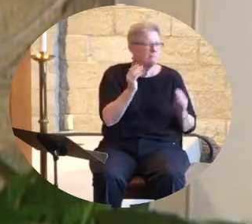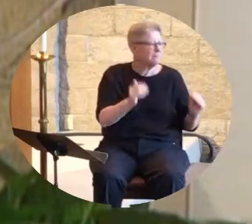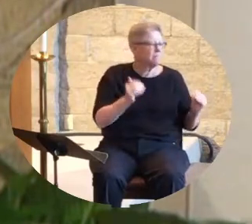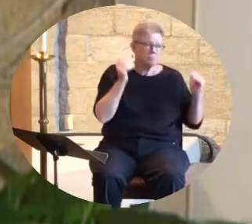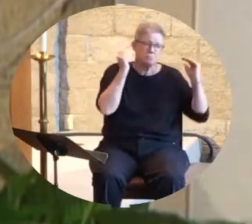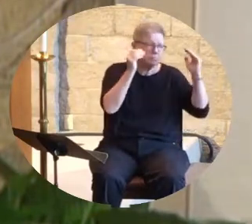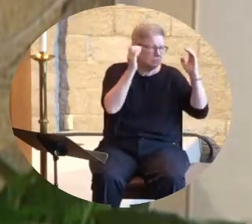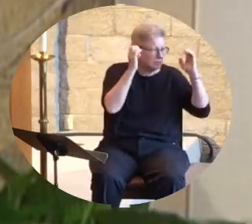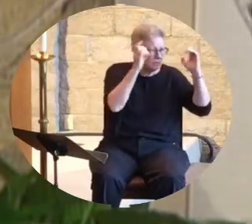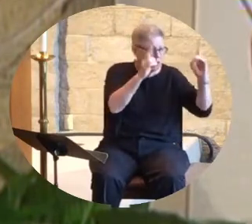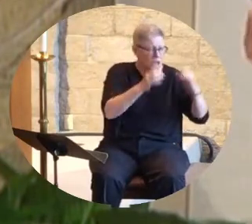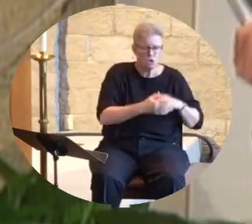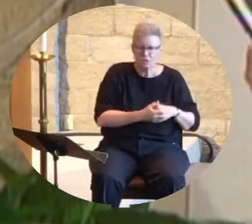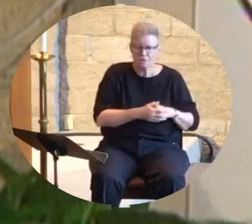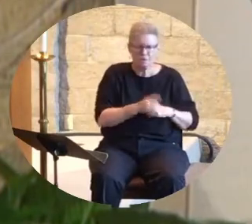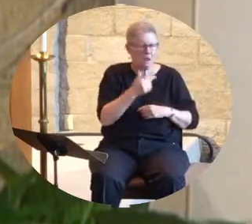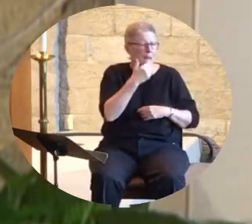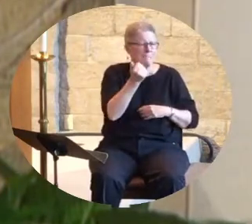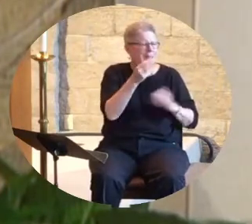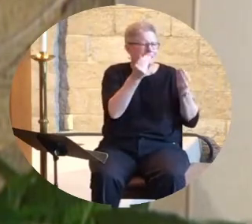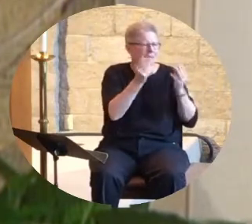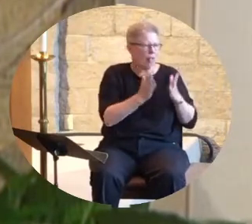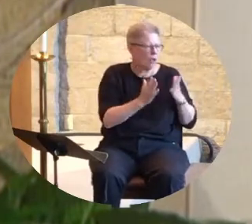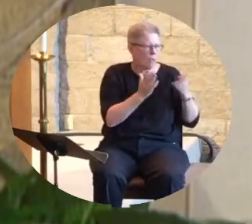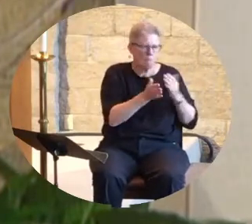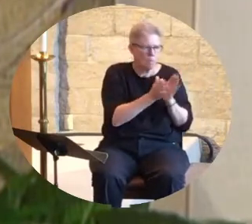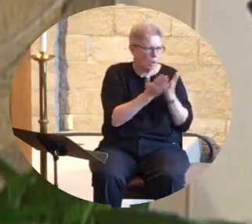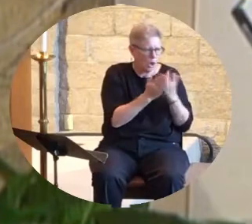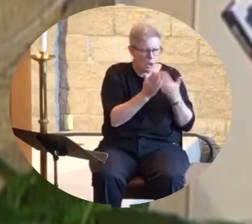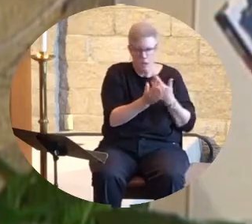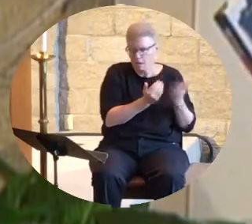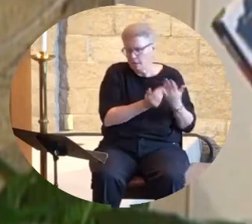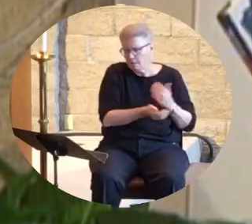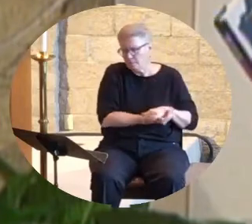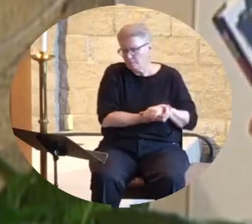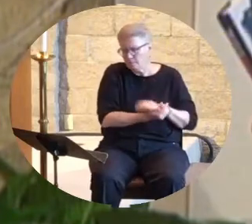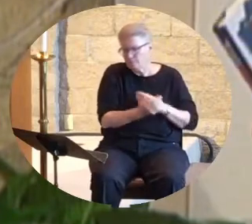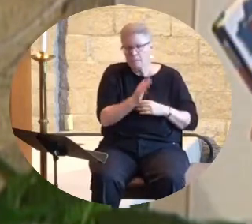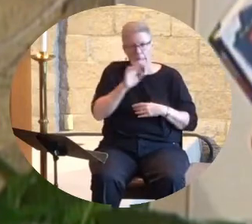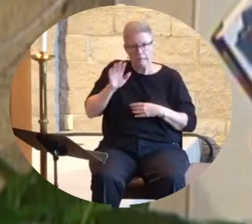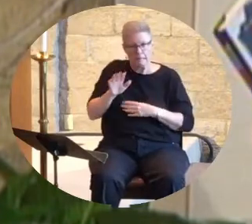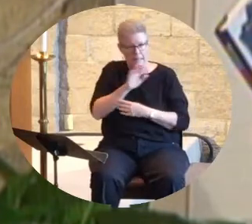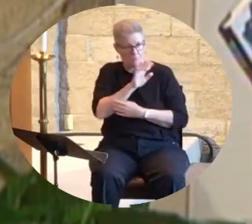to get the book. But needless to say, when I watched his video, I knew I